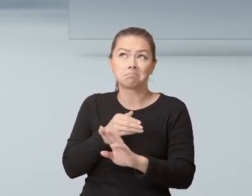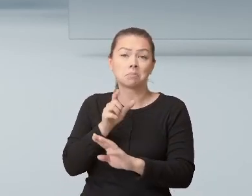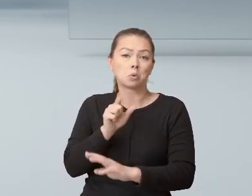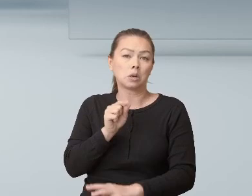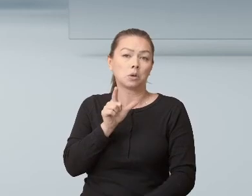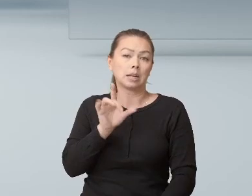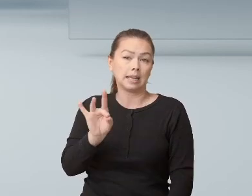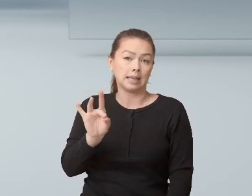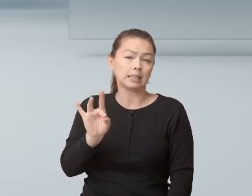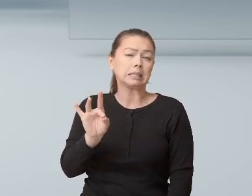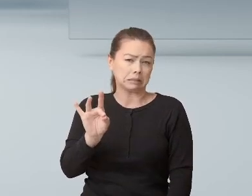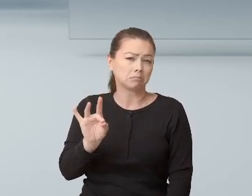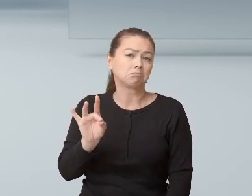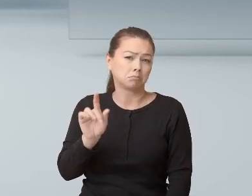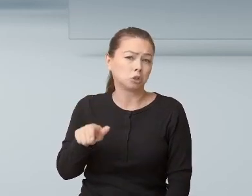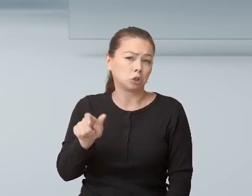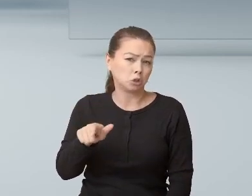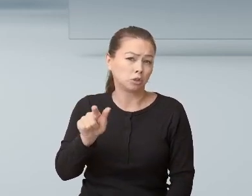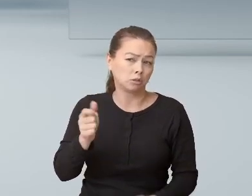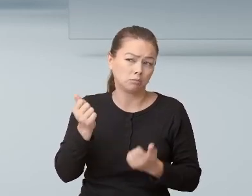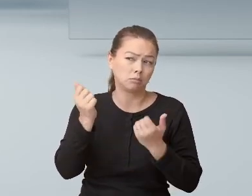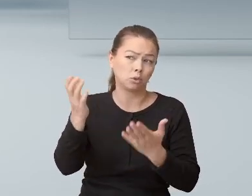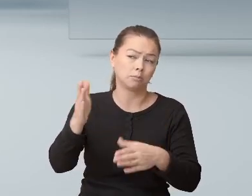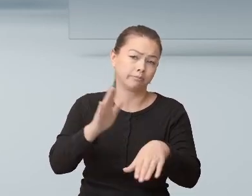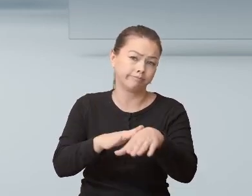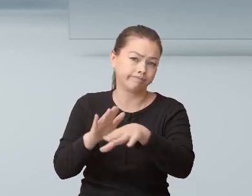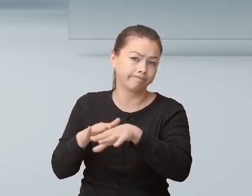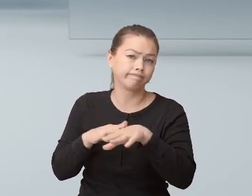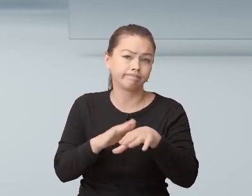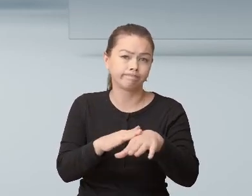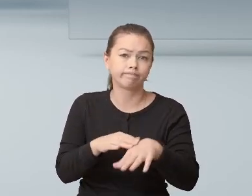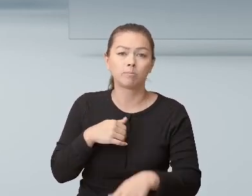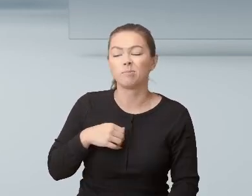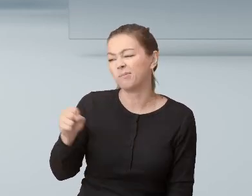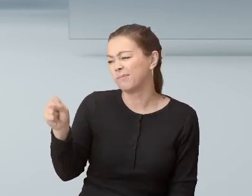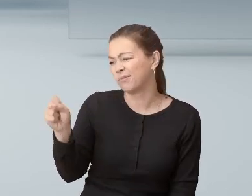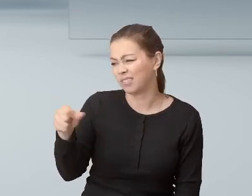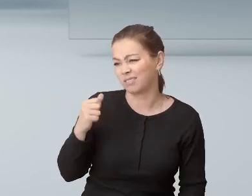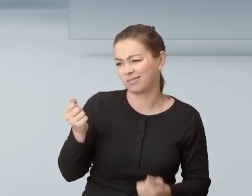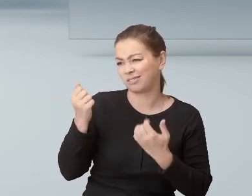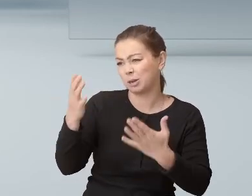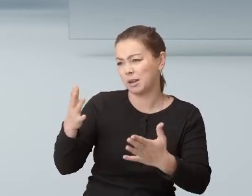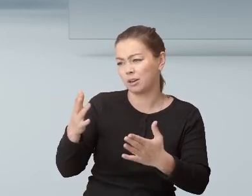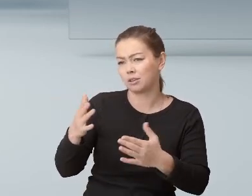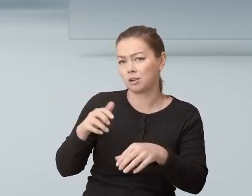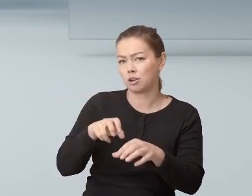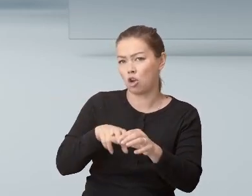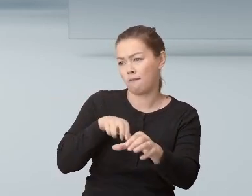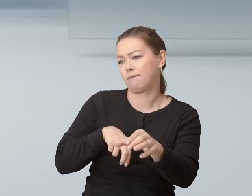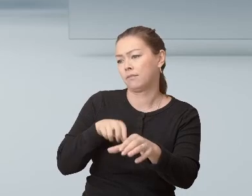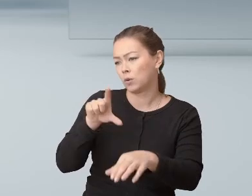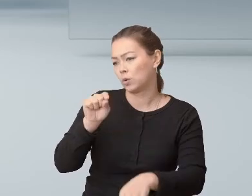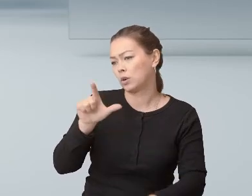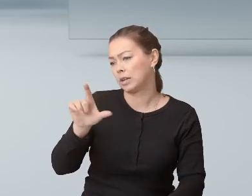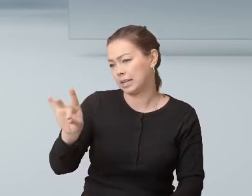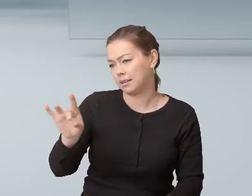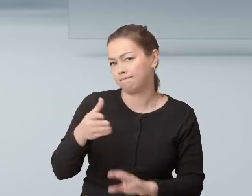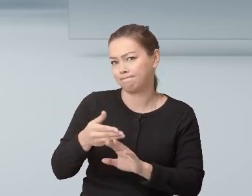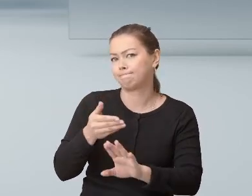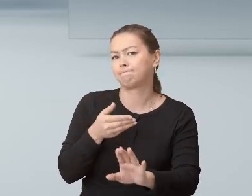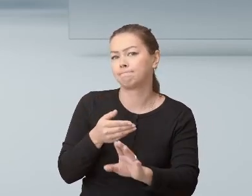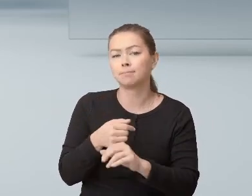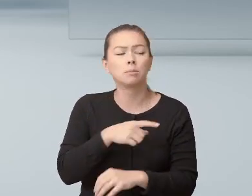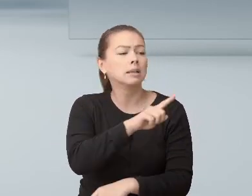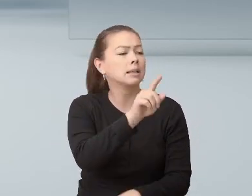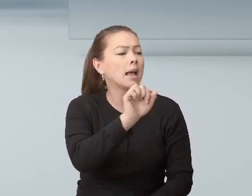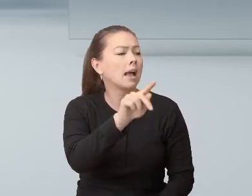we're definitely recommending people get off of it by end of 2028. Zach, are we seeing How are we seeing customers respond to this? Are they just saying, well, that's fine, I still